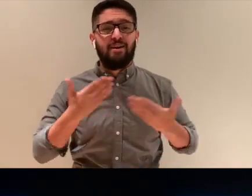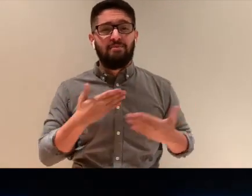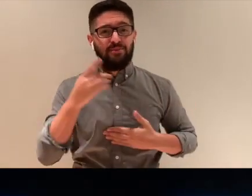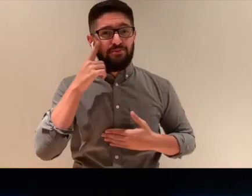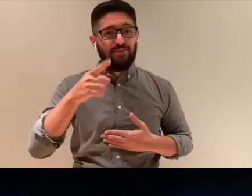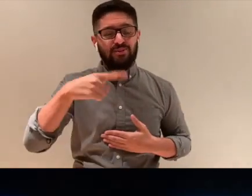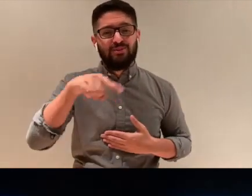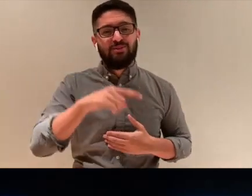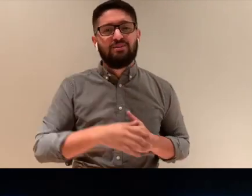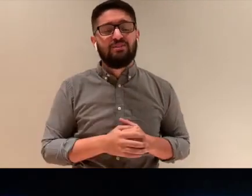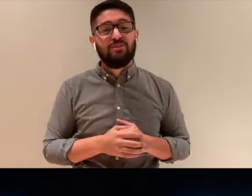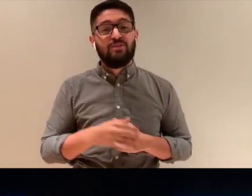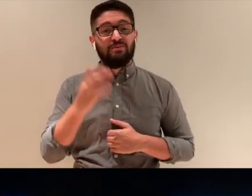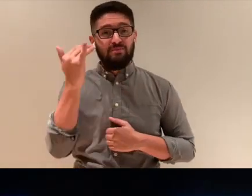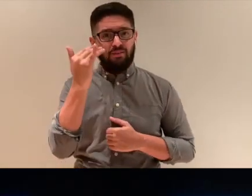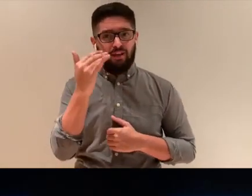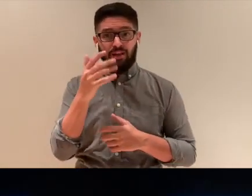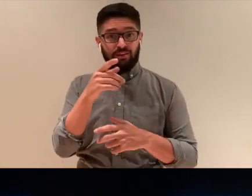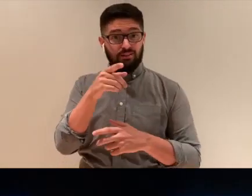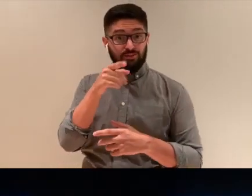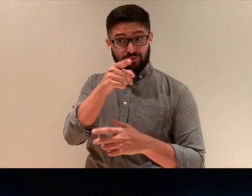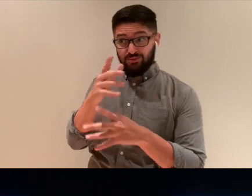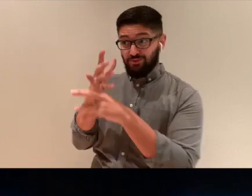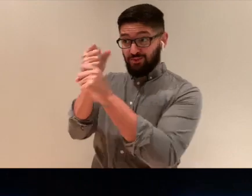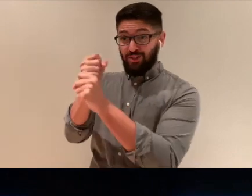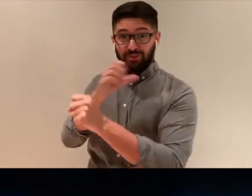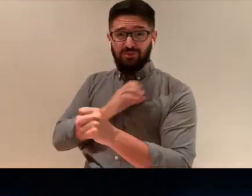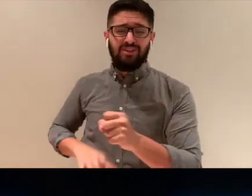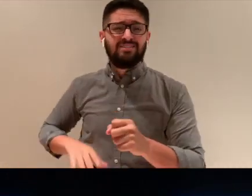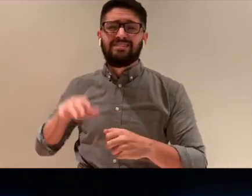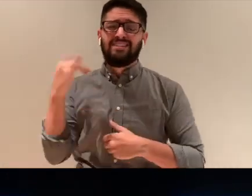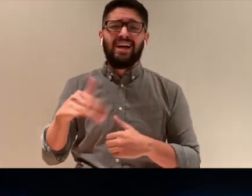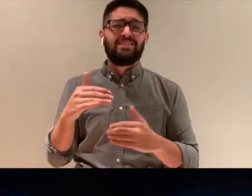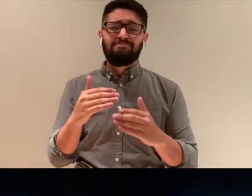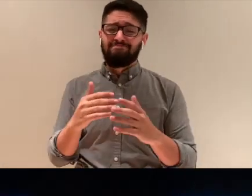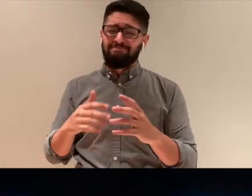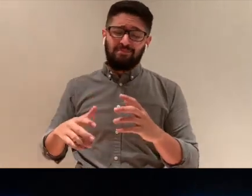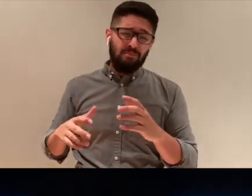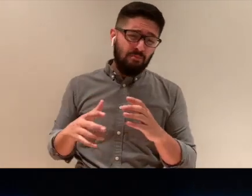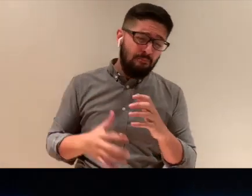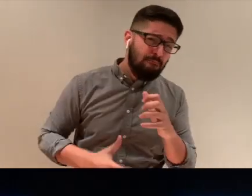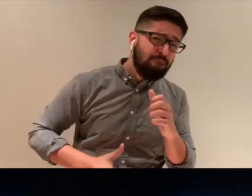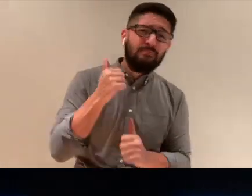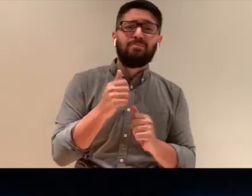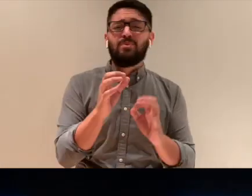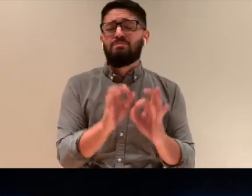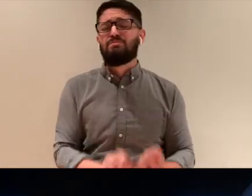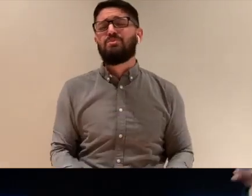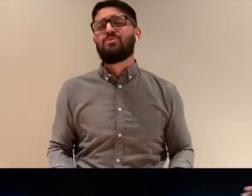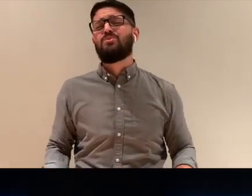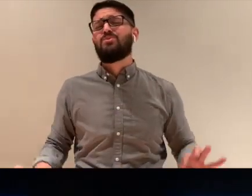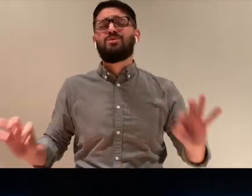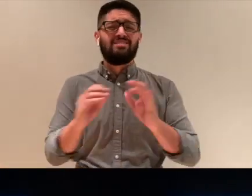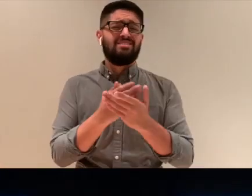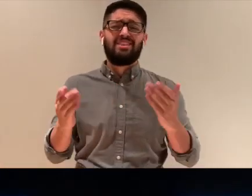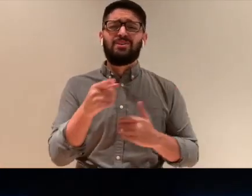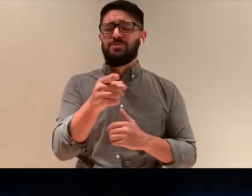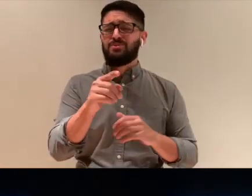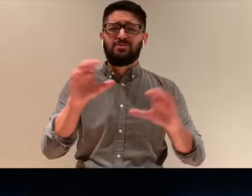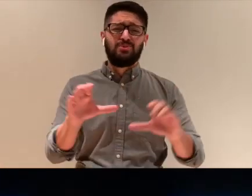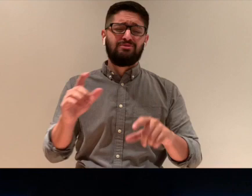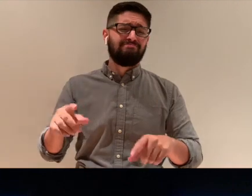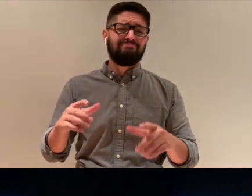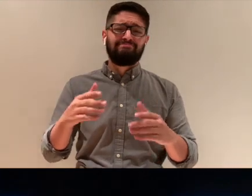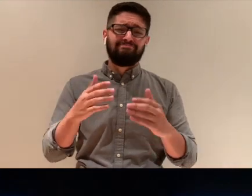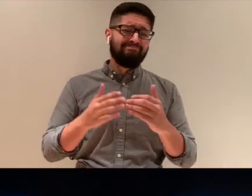and happy for you because putting your trust in Christ is the absolute most important thing you could